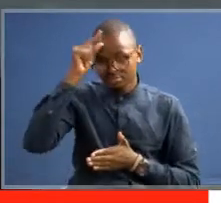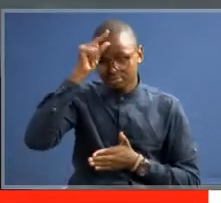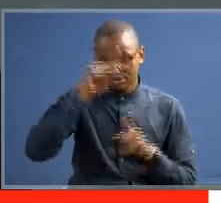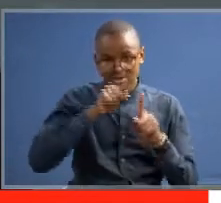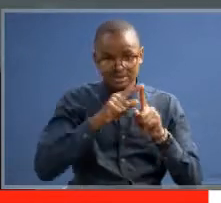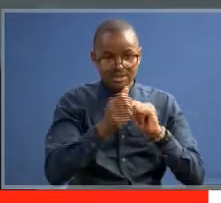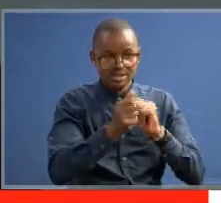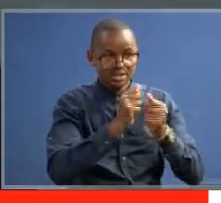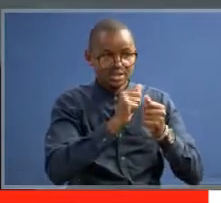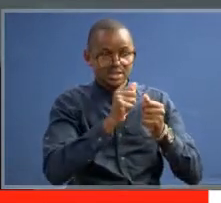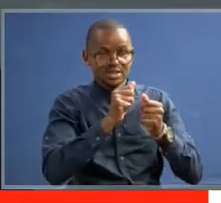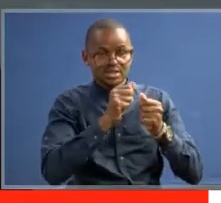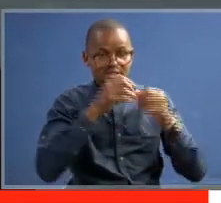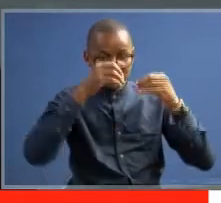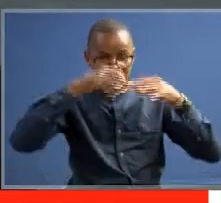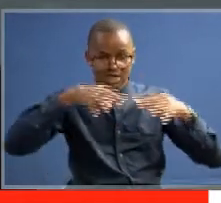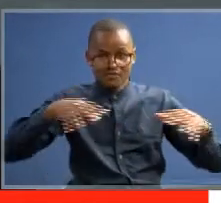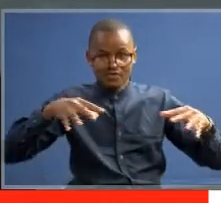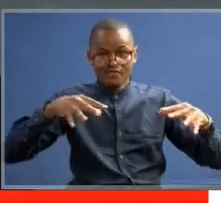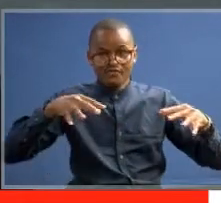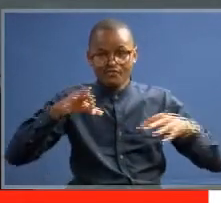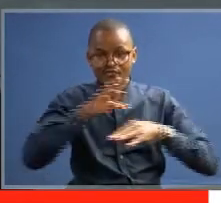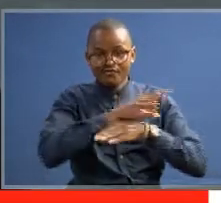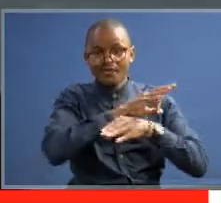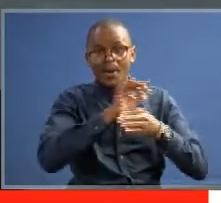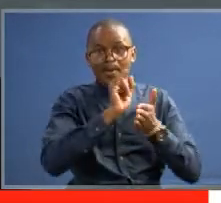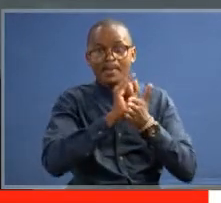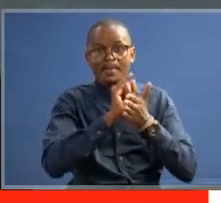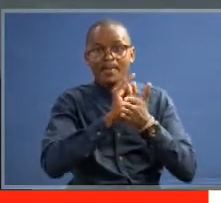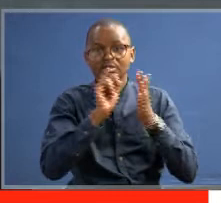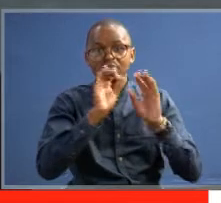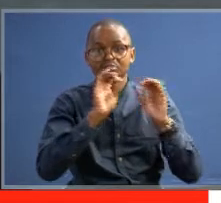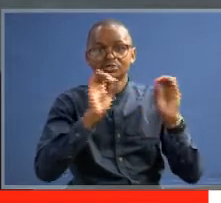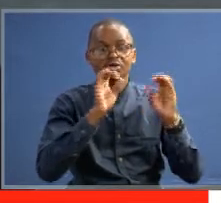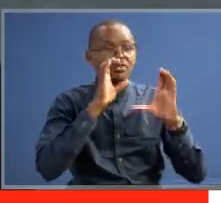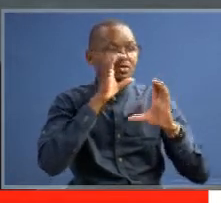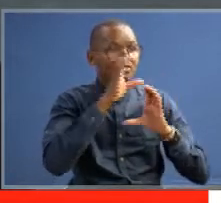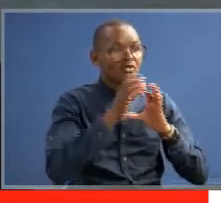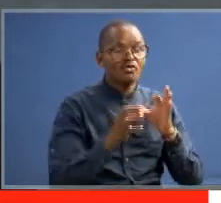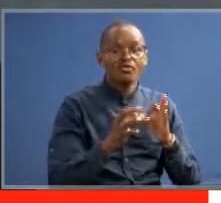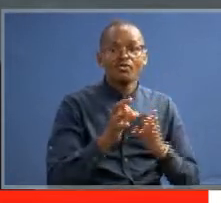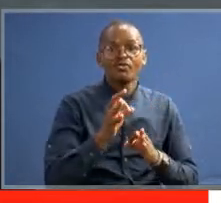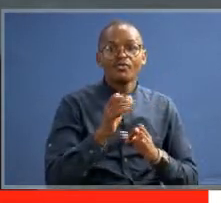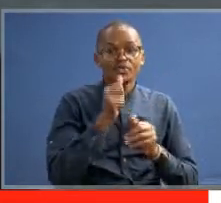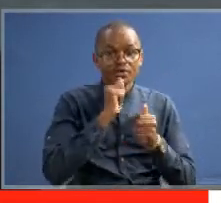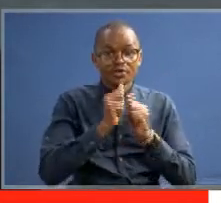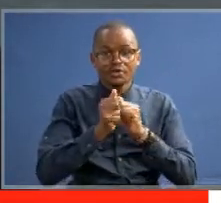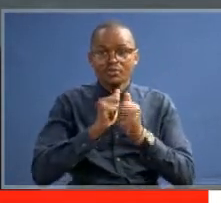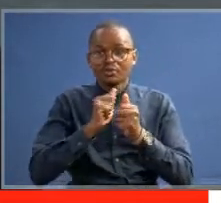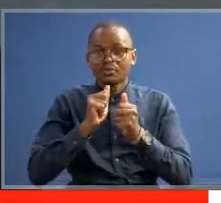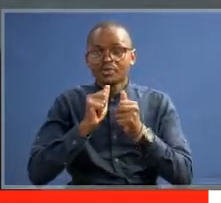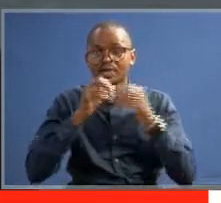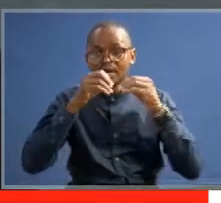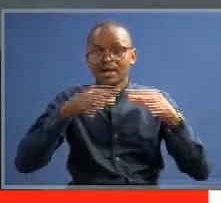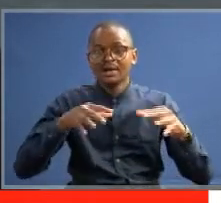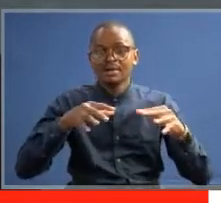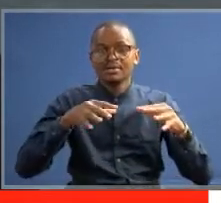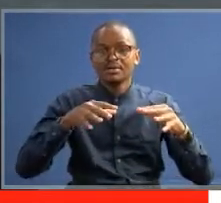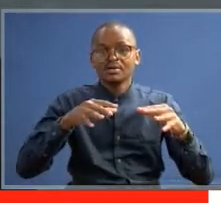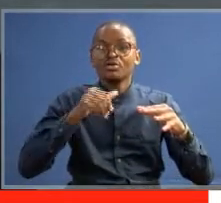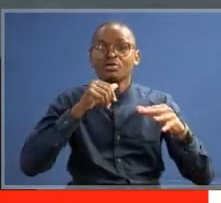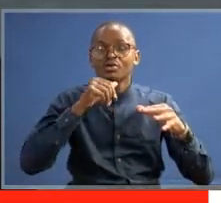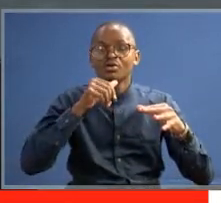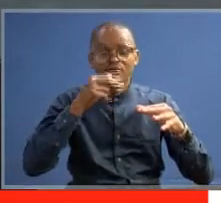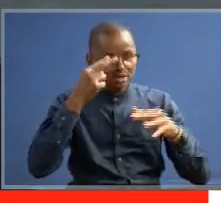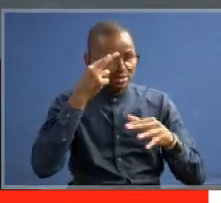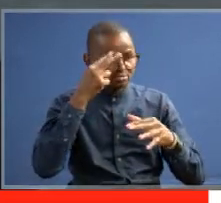and sports is a devolved function, but we have not had conversation in terms of sports being a devolved function. Actually, we have not seen a